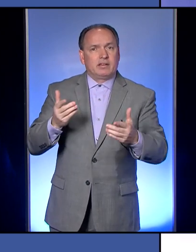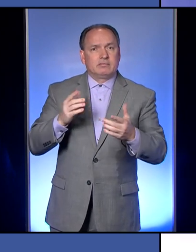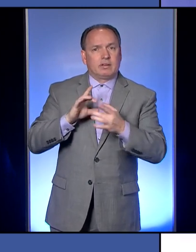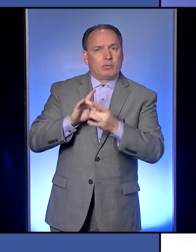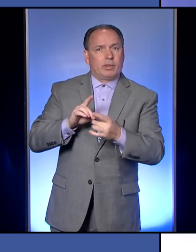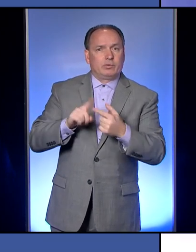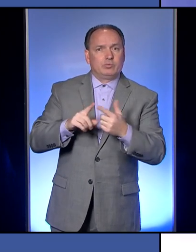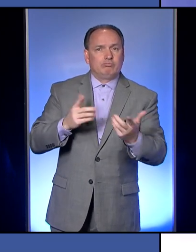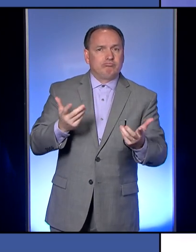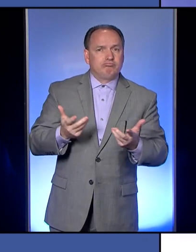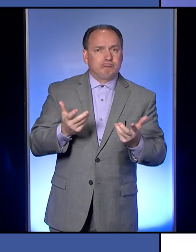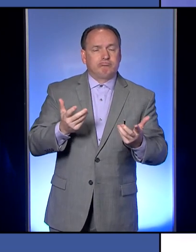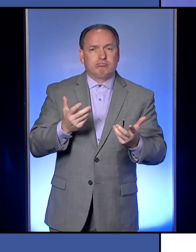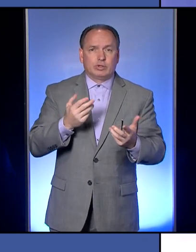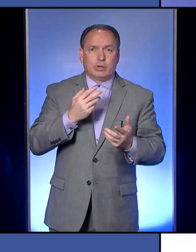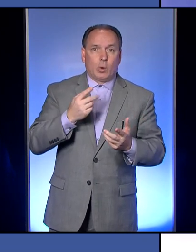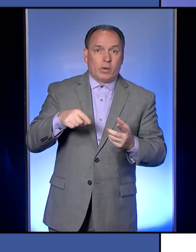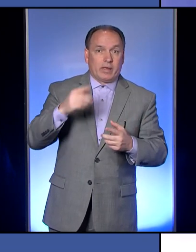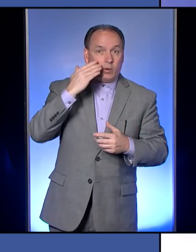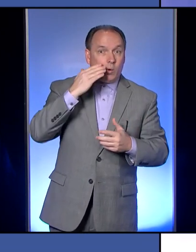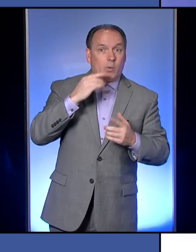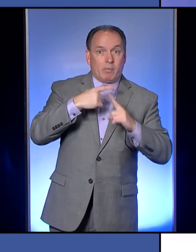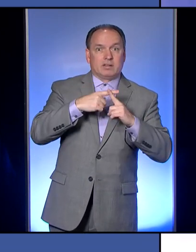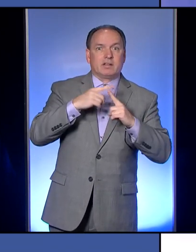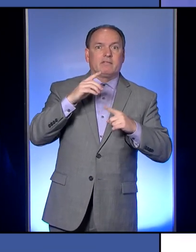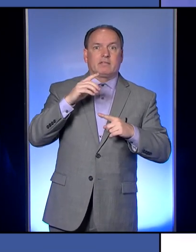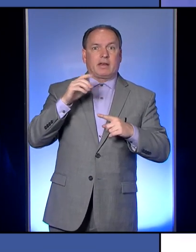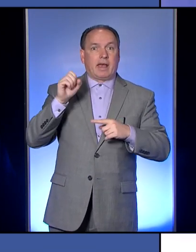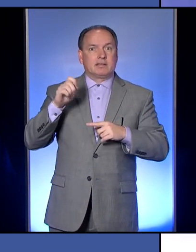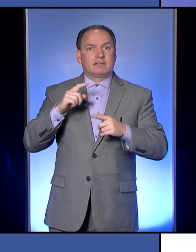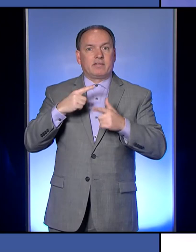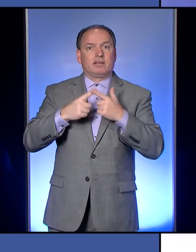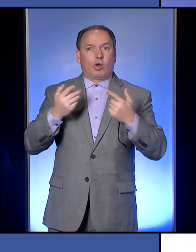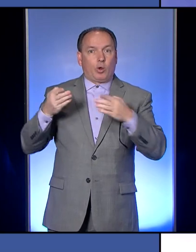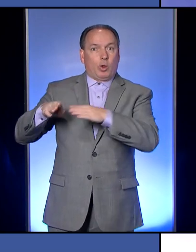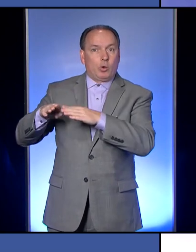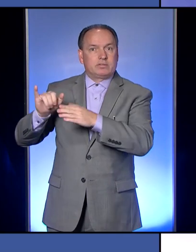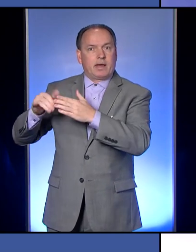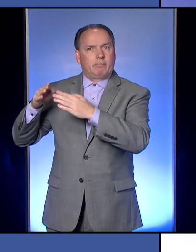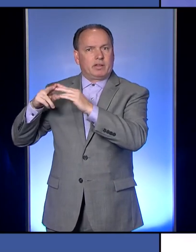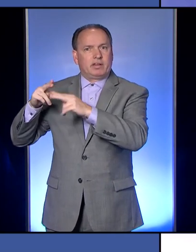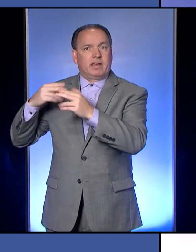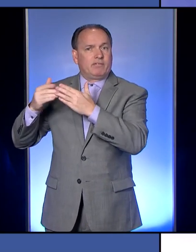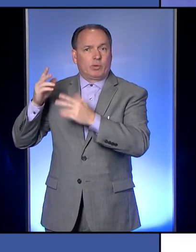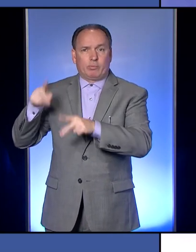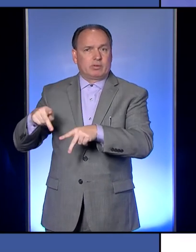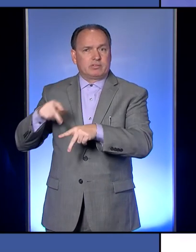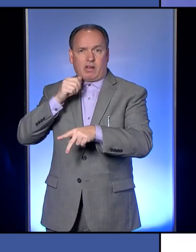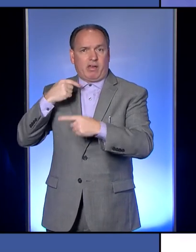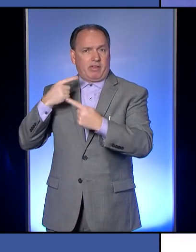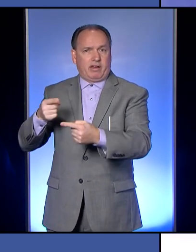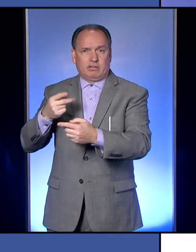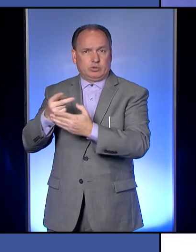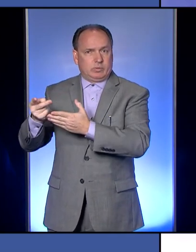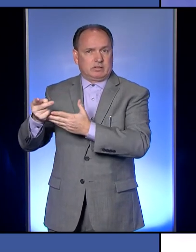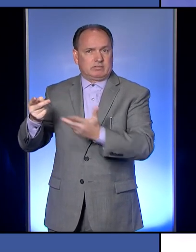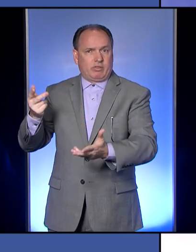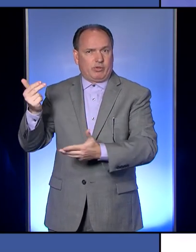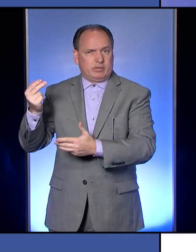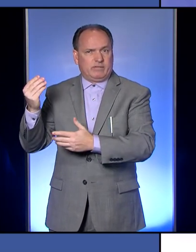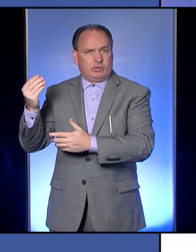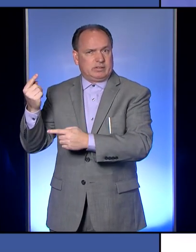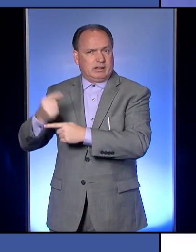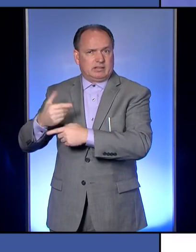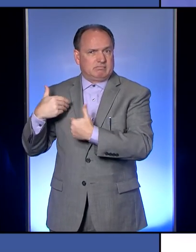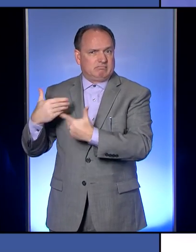of as soon as they knew they had this positive to close that building down, even though the person hadn't been there at that point, I think for 13 days,